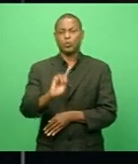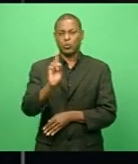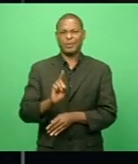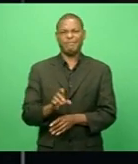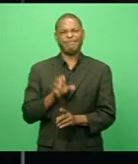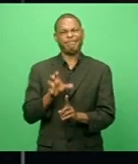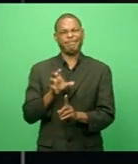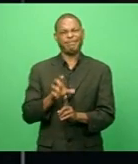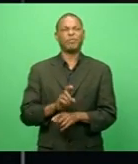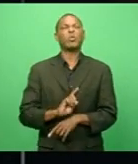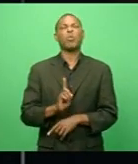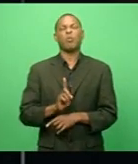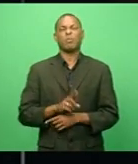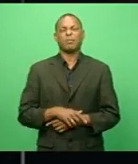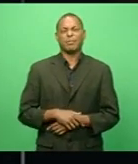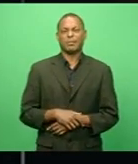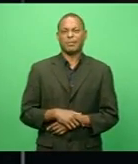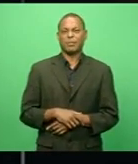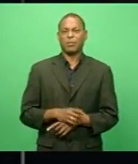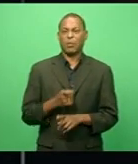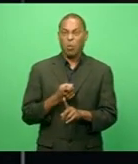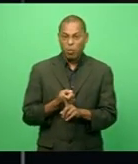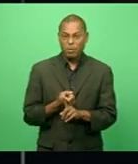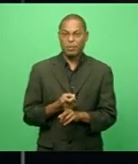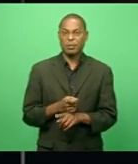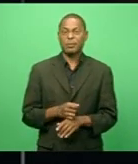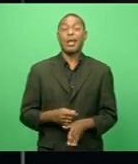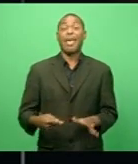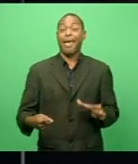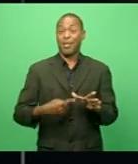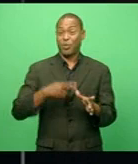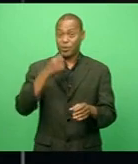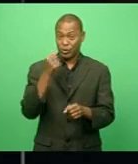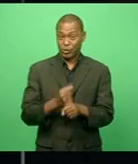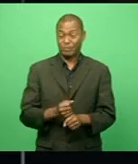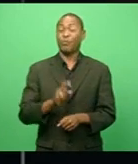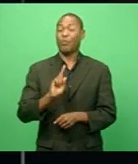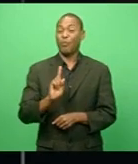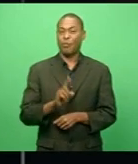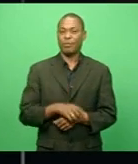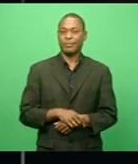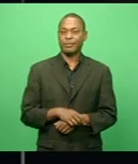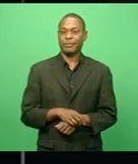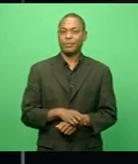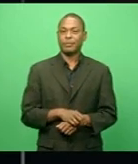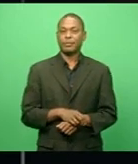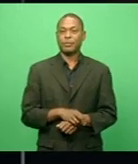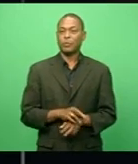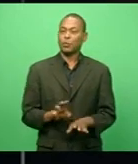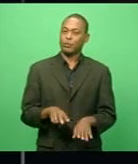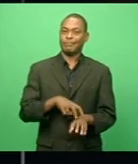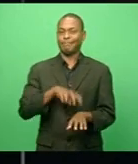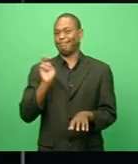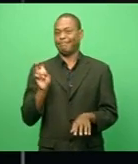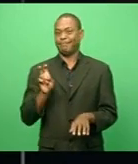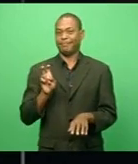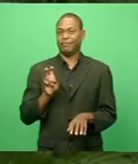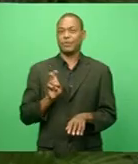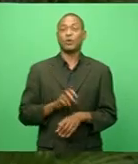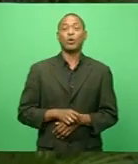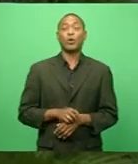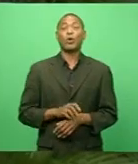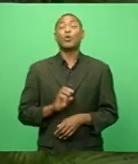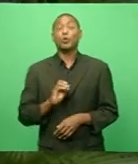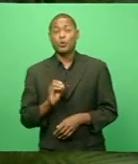opposition MP Inosi Kurindrani for the Attorney General to relinquish his position pending a police investigation. While making his contribution